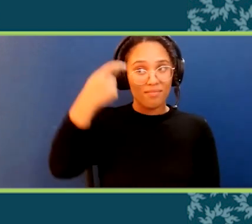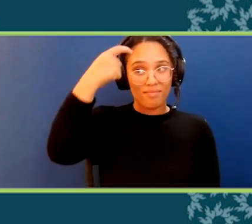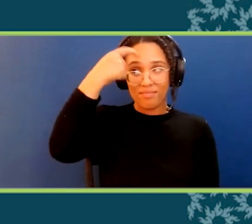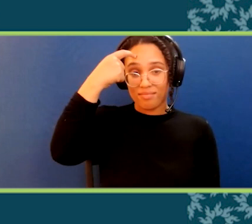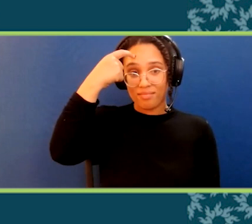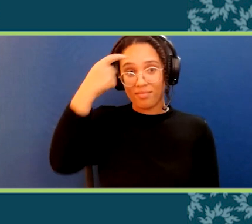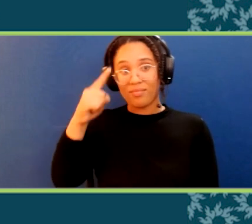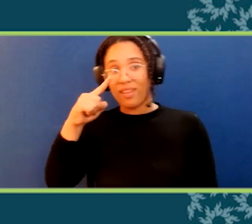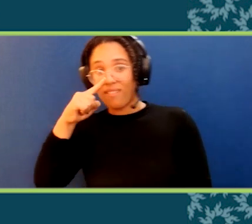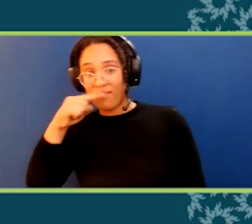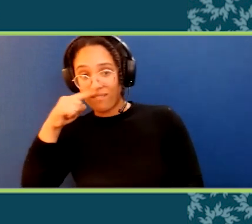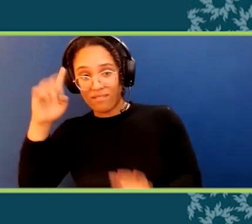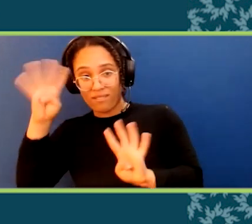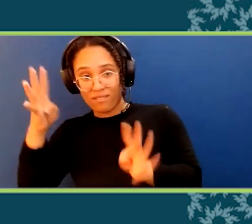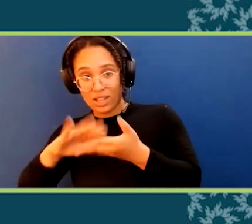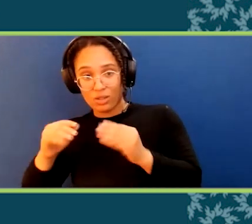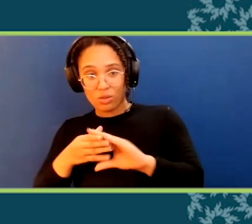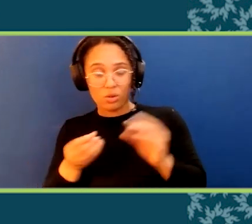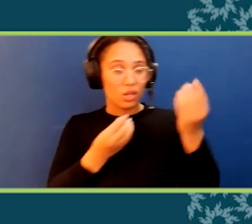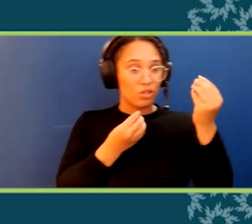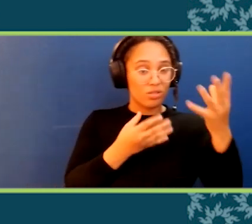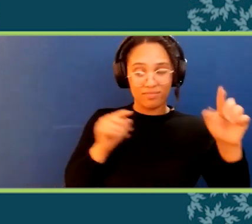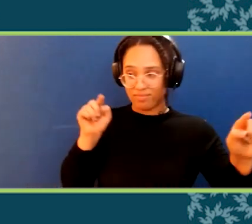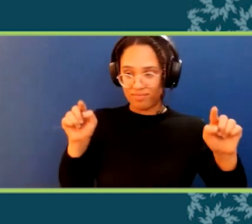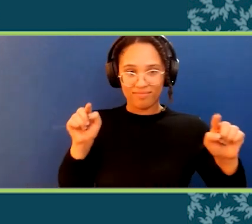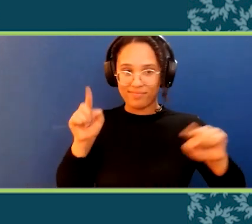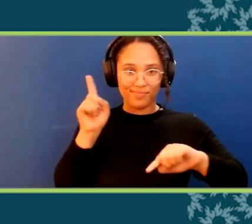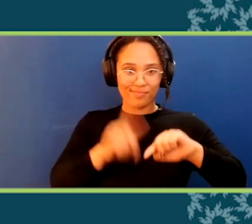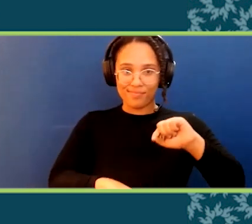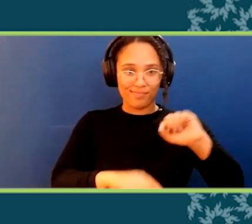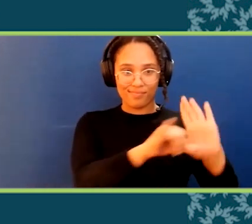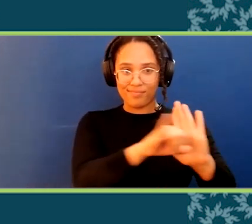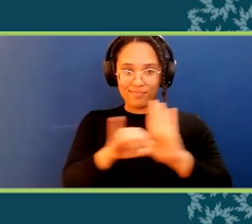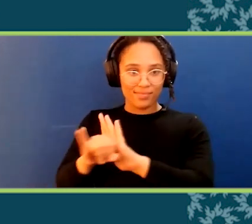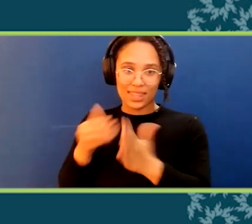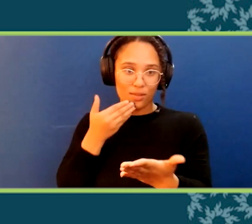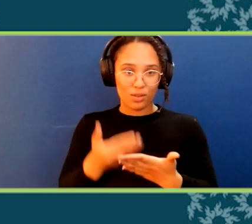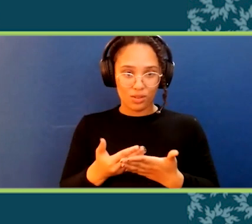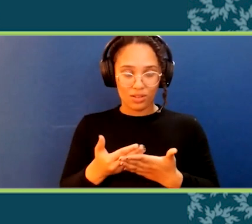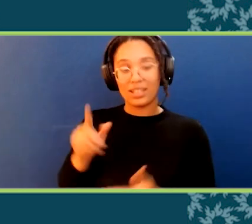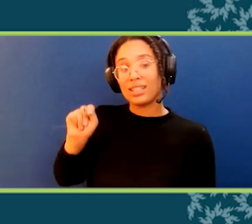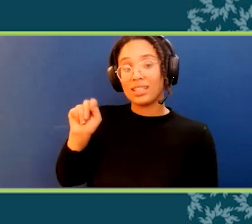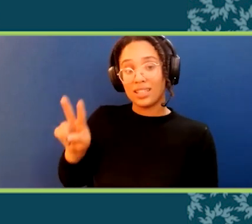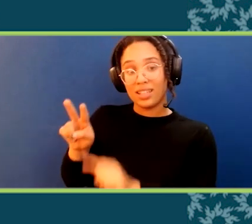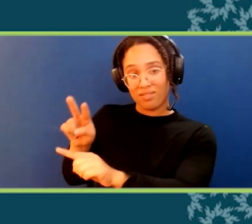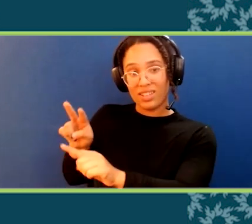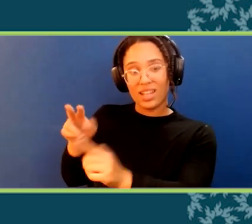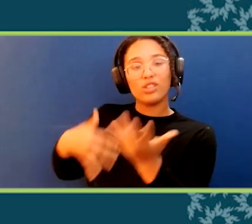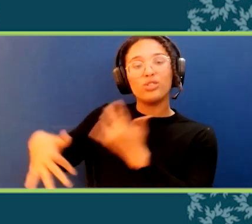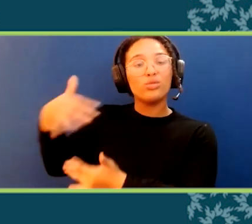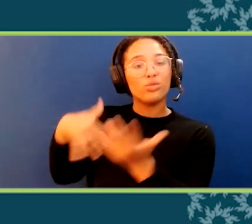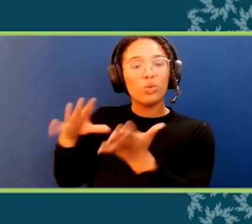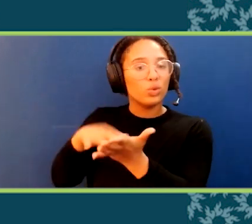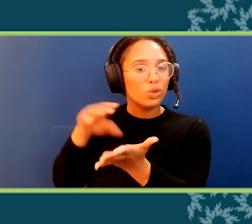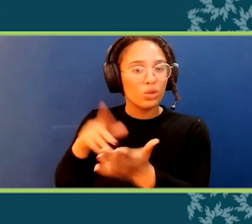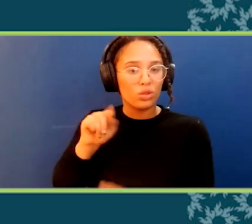fiction and news. Mm. The brain is always learning. Television is a social learning tool. In Joan Gans